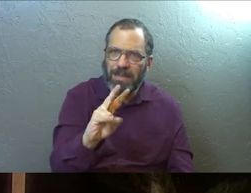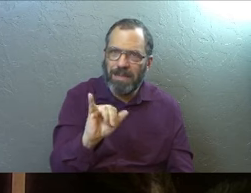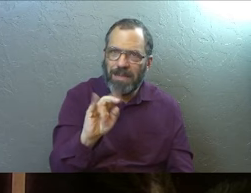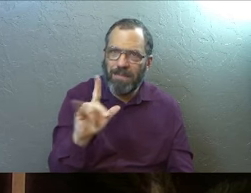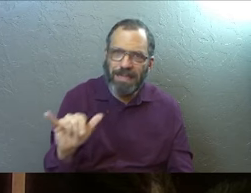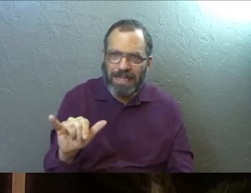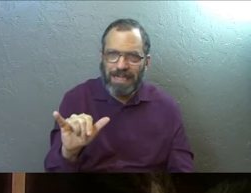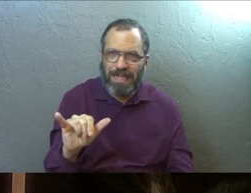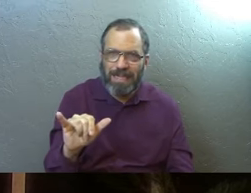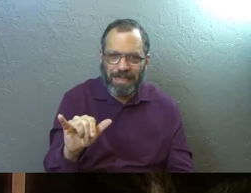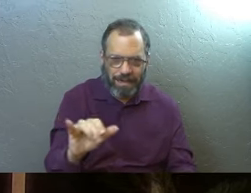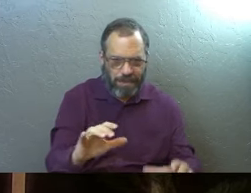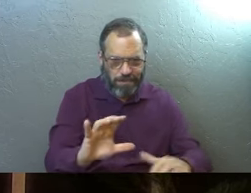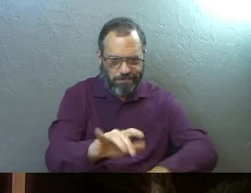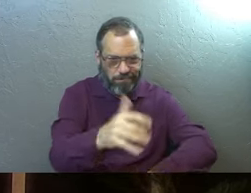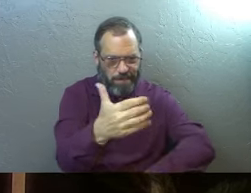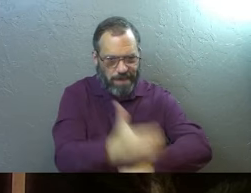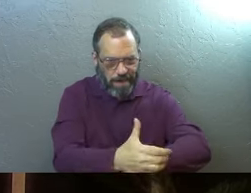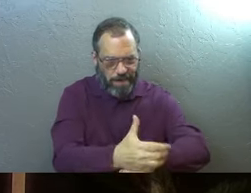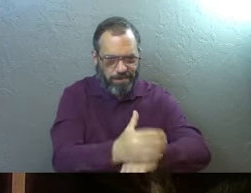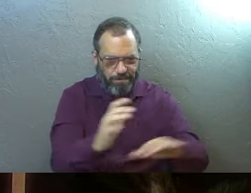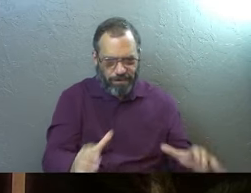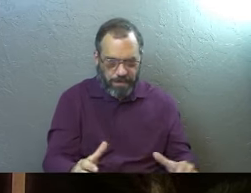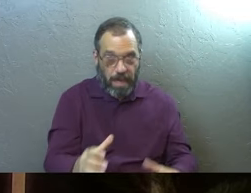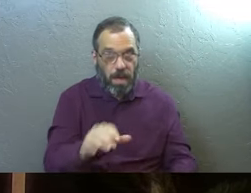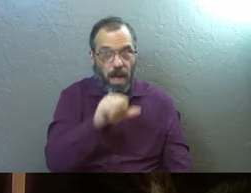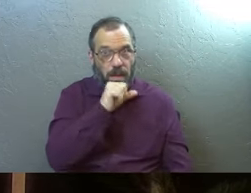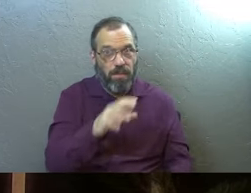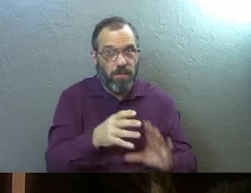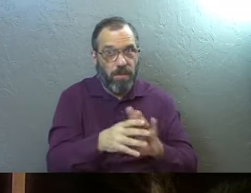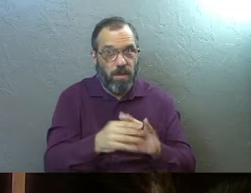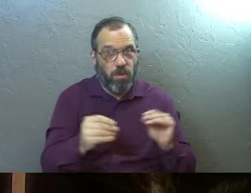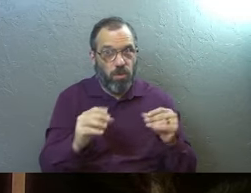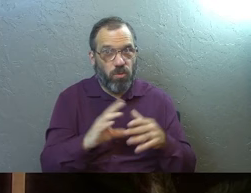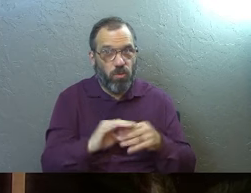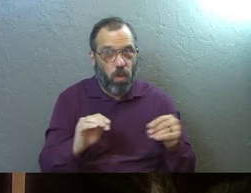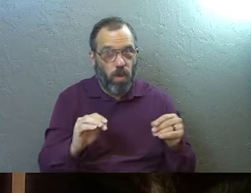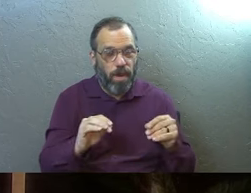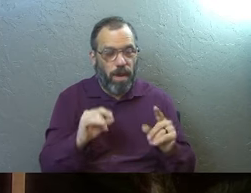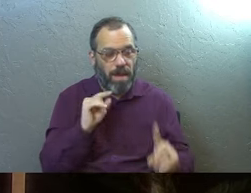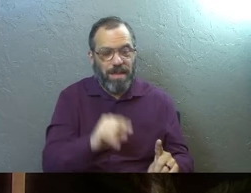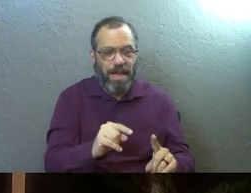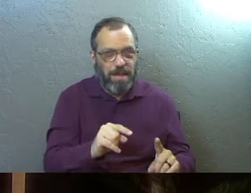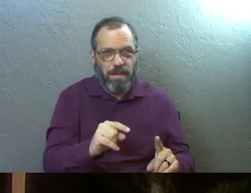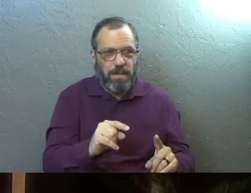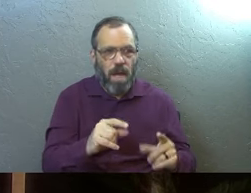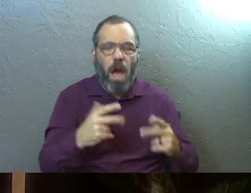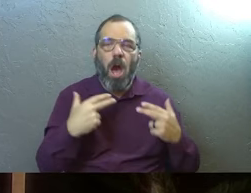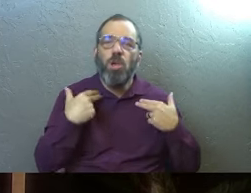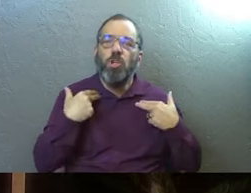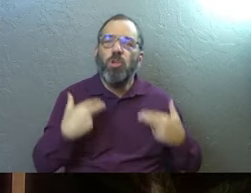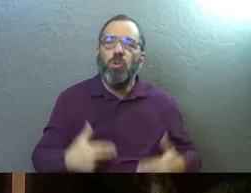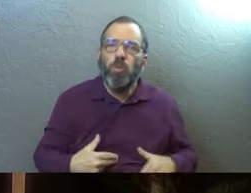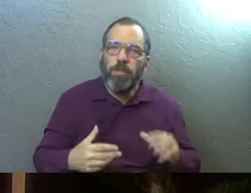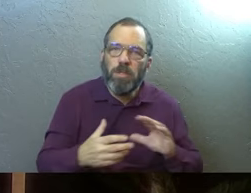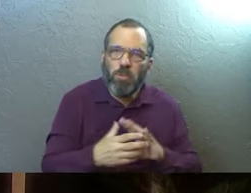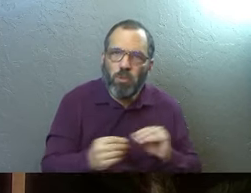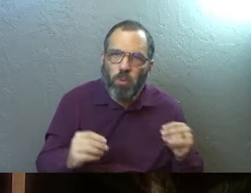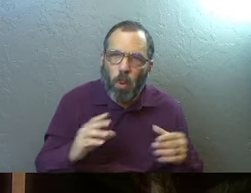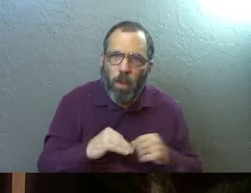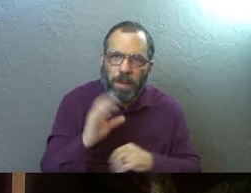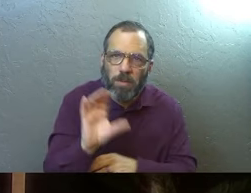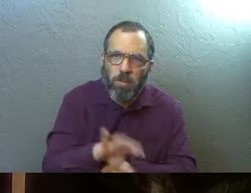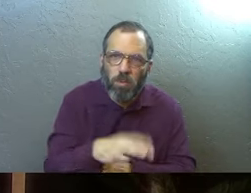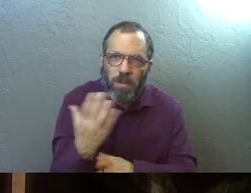The reason I love this story and have come to love this story even more deeply is because this is one of the most human stories in the Christmas